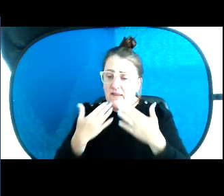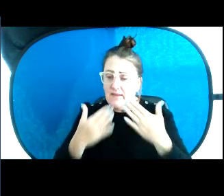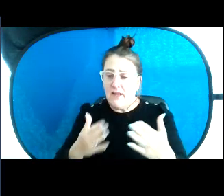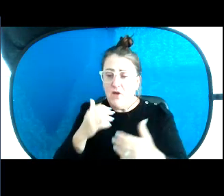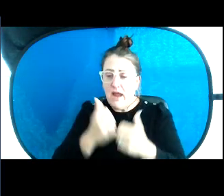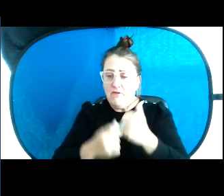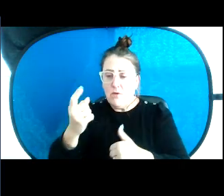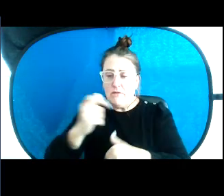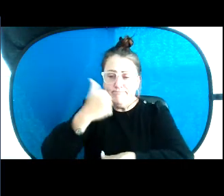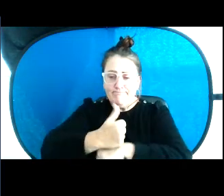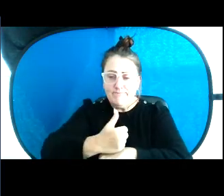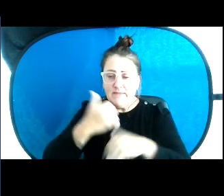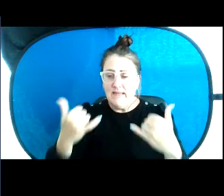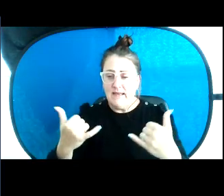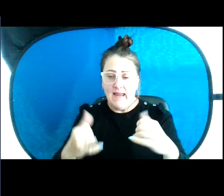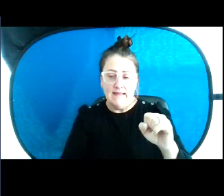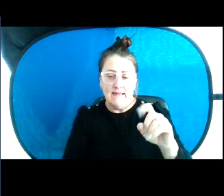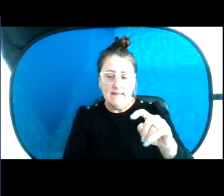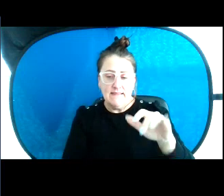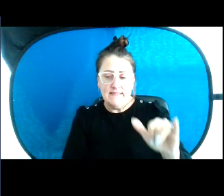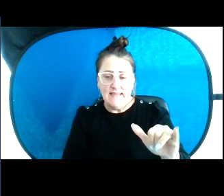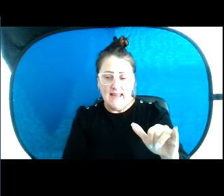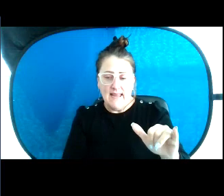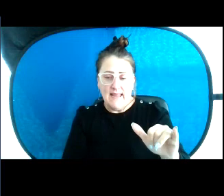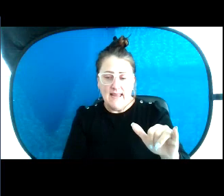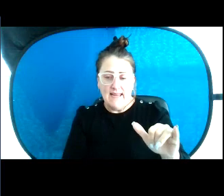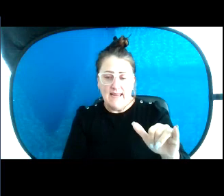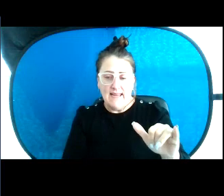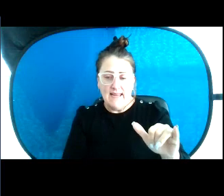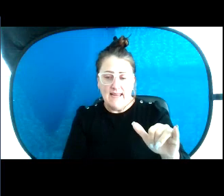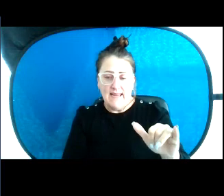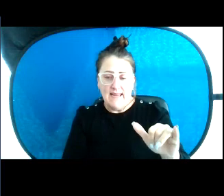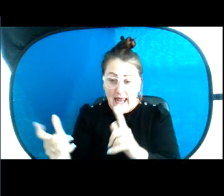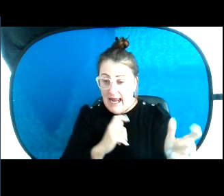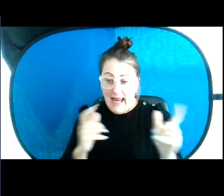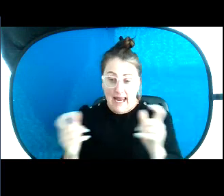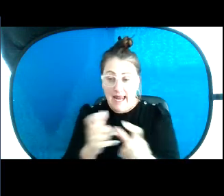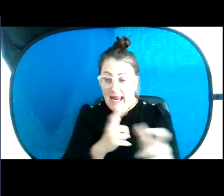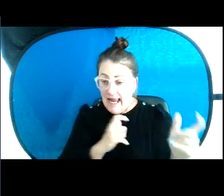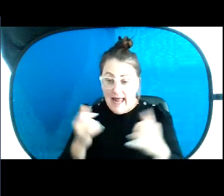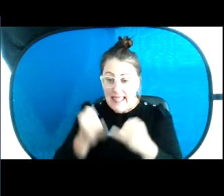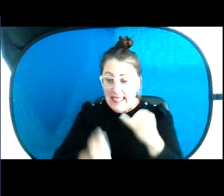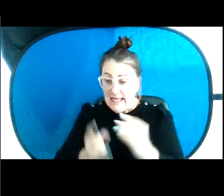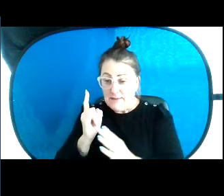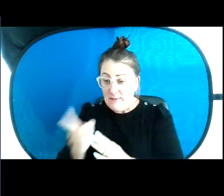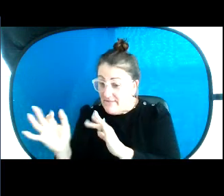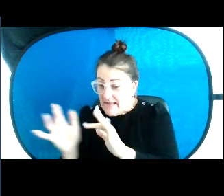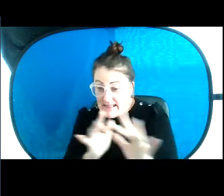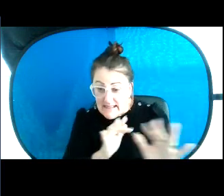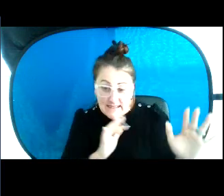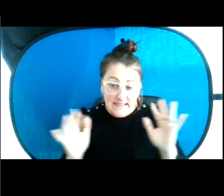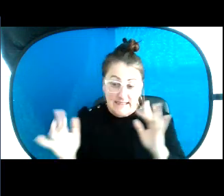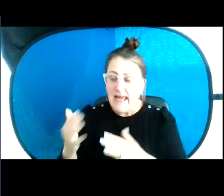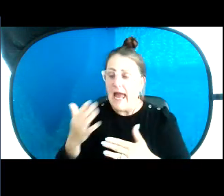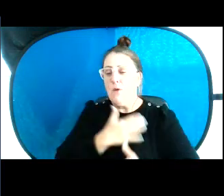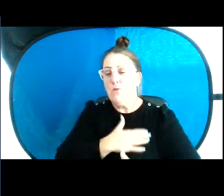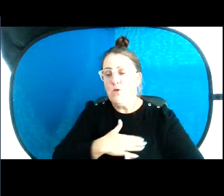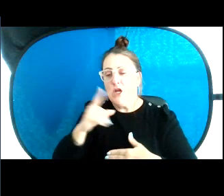I know Stacy, we racing around at the last minute trying to make sure that we got everything in. We appreciate you stepping